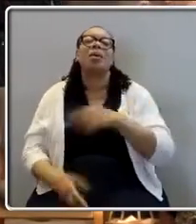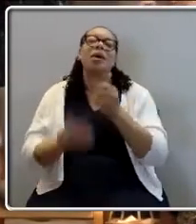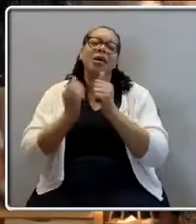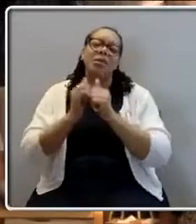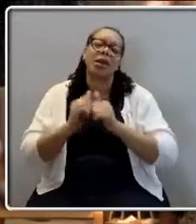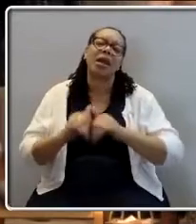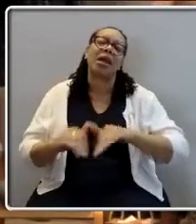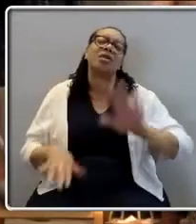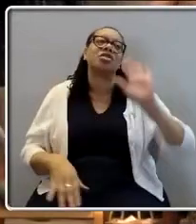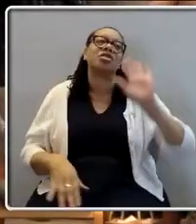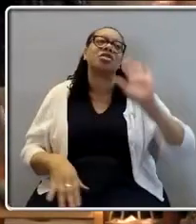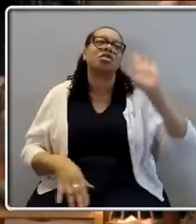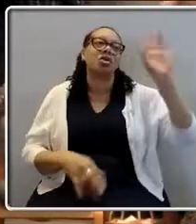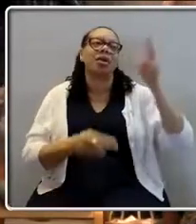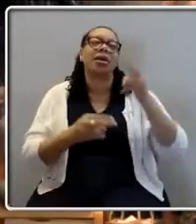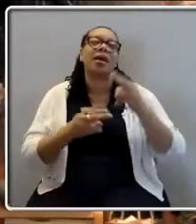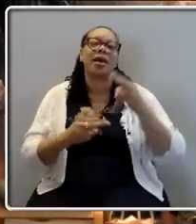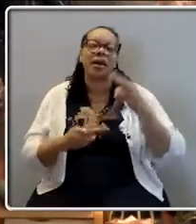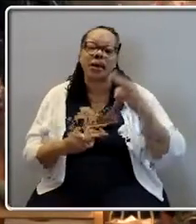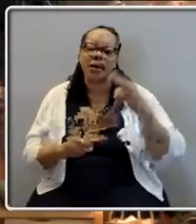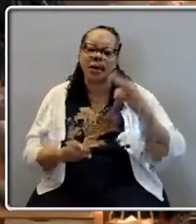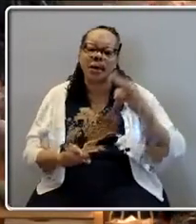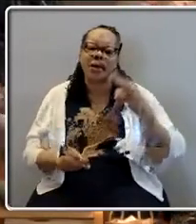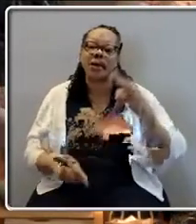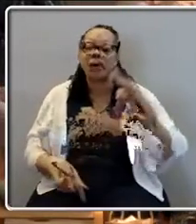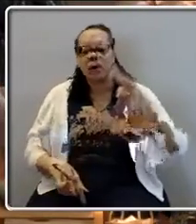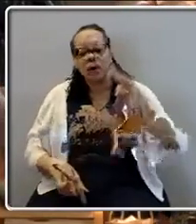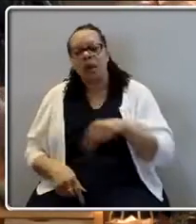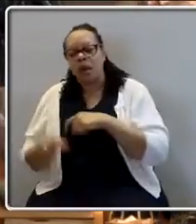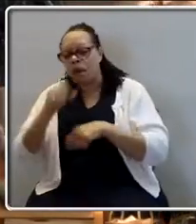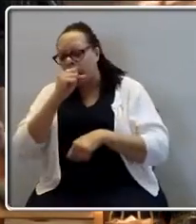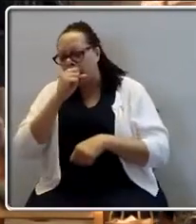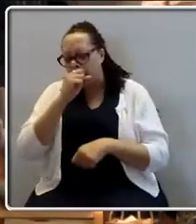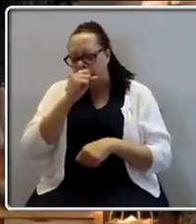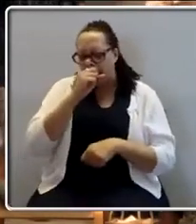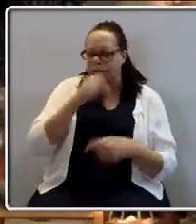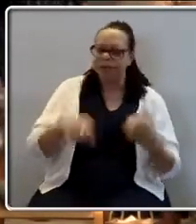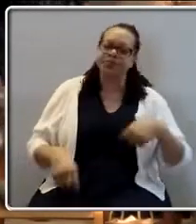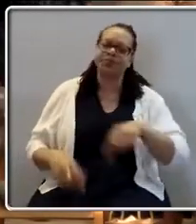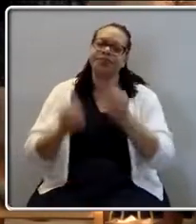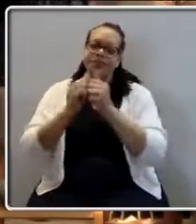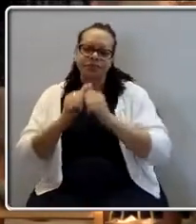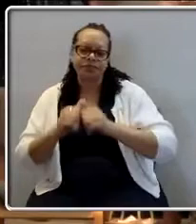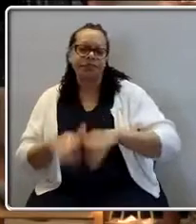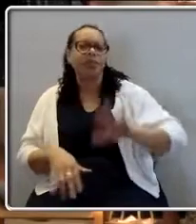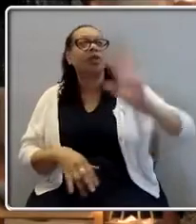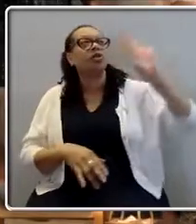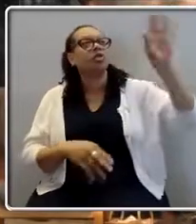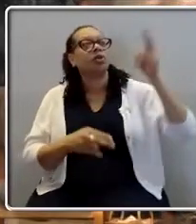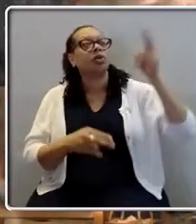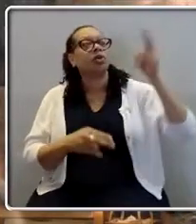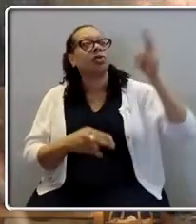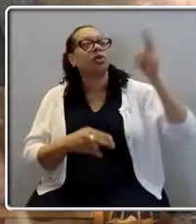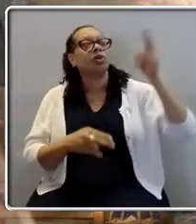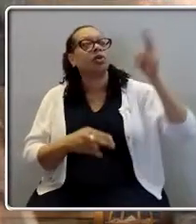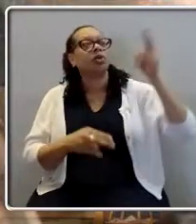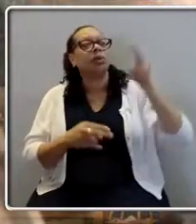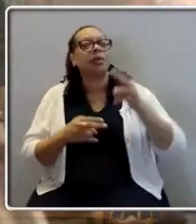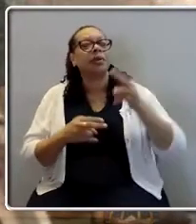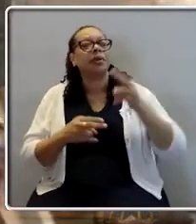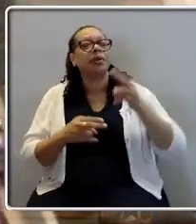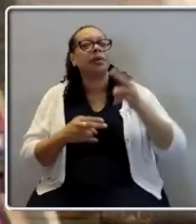name. And we bless your name. And we bless your name. And we bless your name.